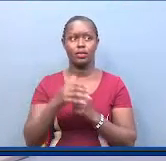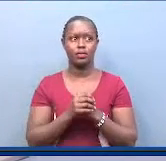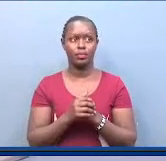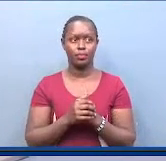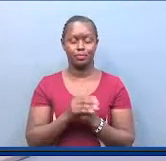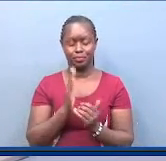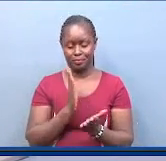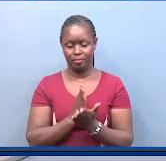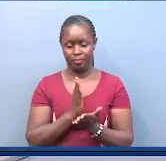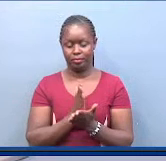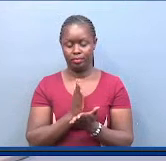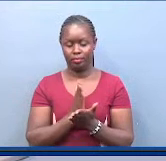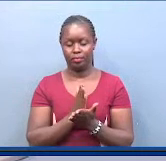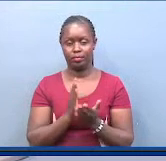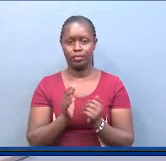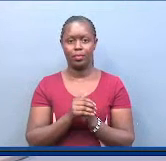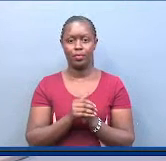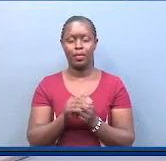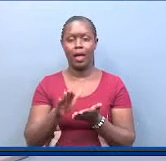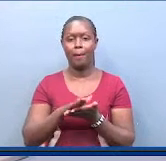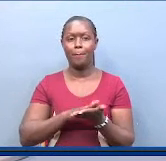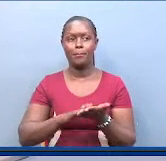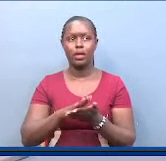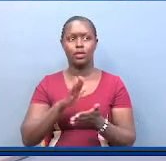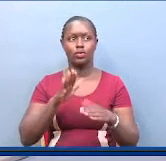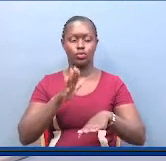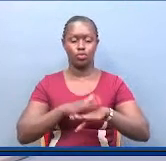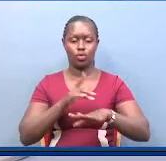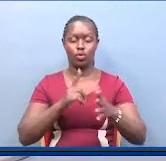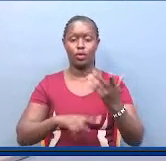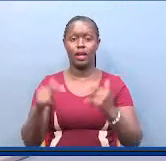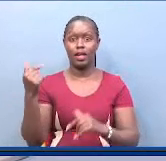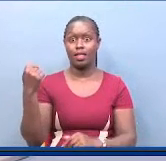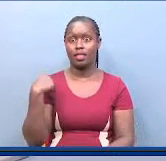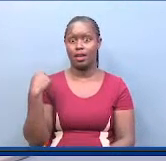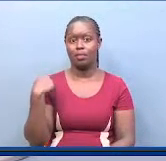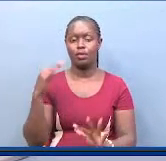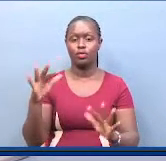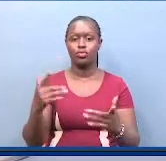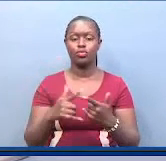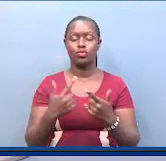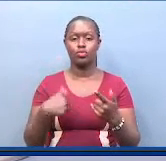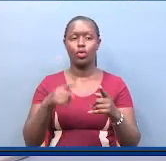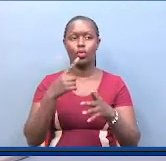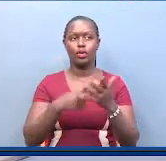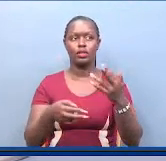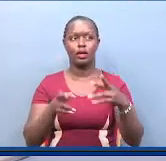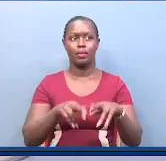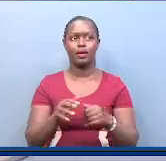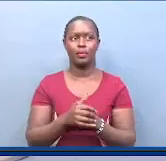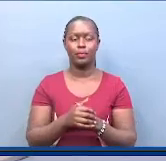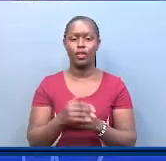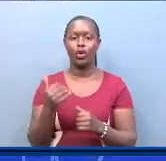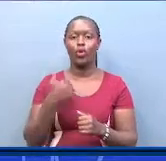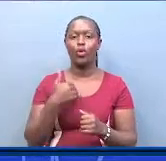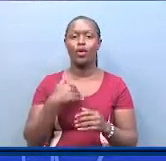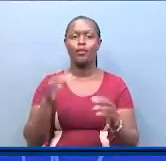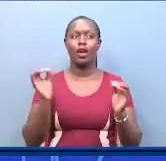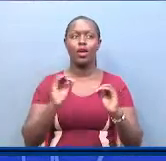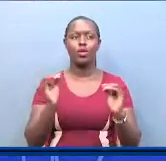Absolutely. Based on what? Given that the numbers are indicative of a very tight race. No. There's no tight